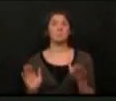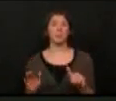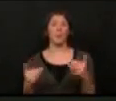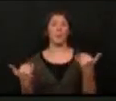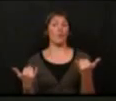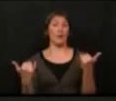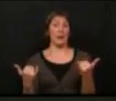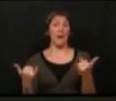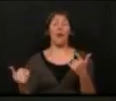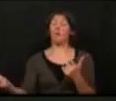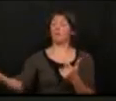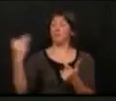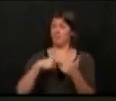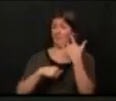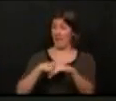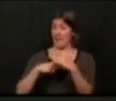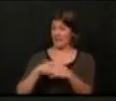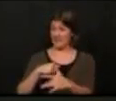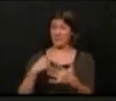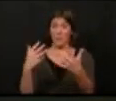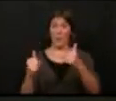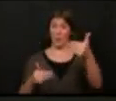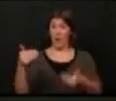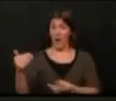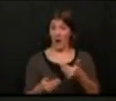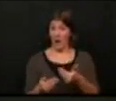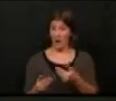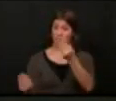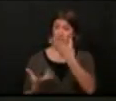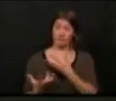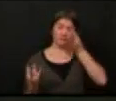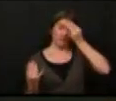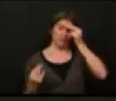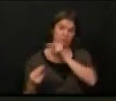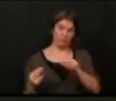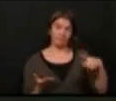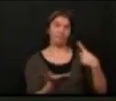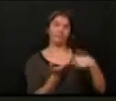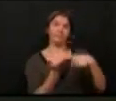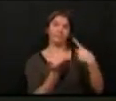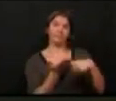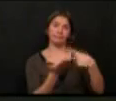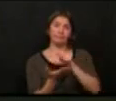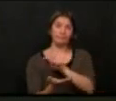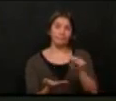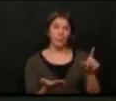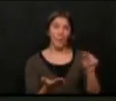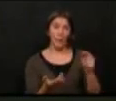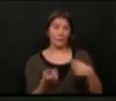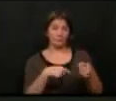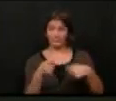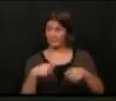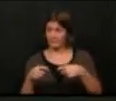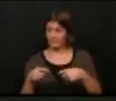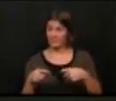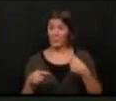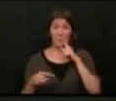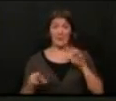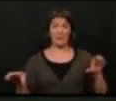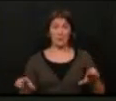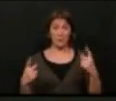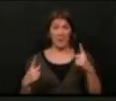proceeding is we get information about the positions that are going to be replaced, and we don't really take any